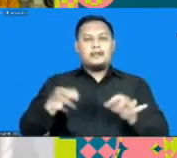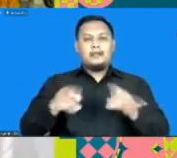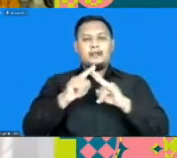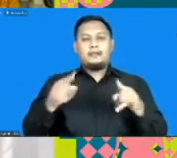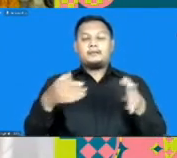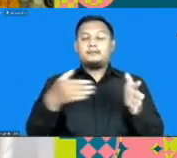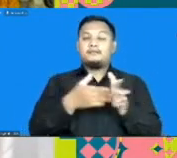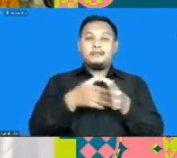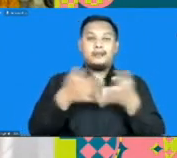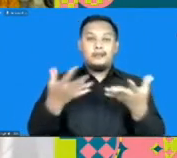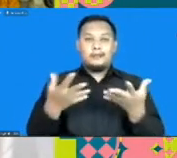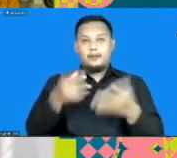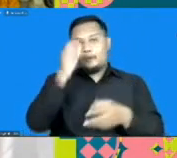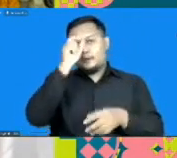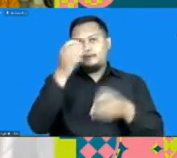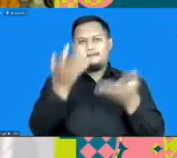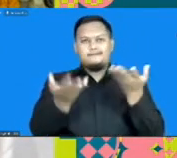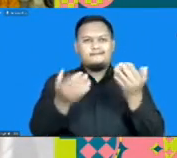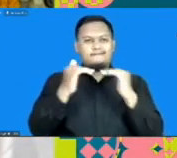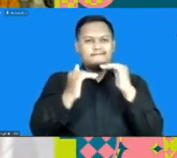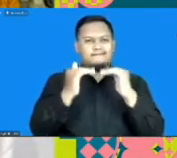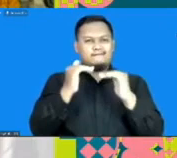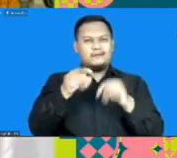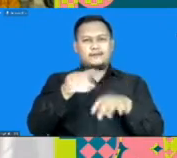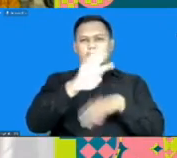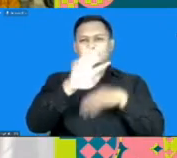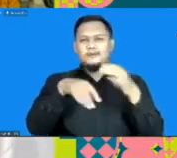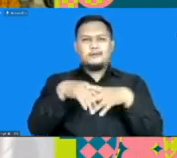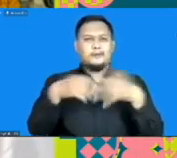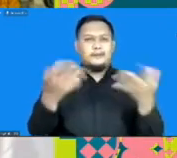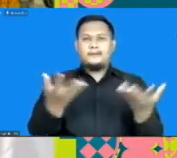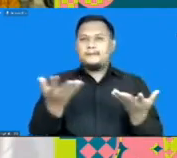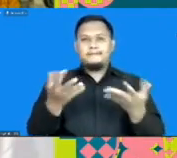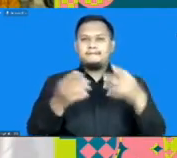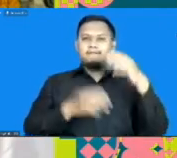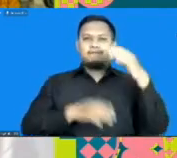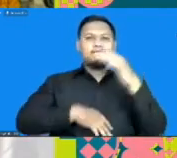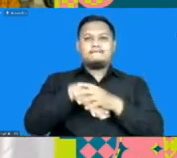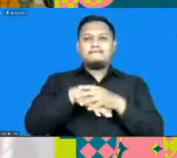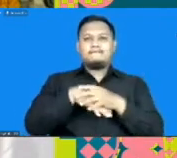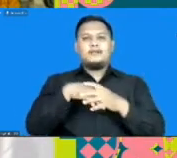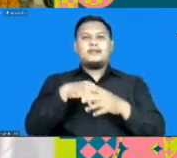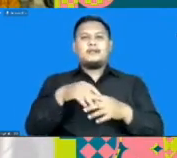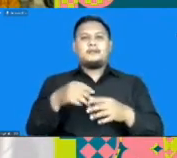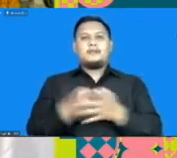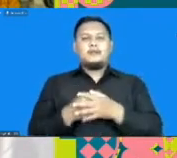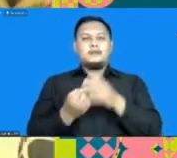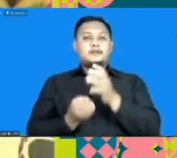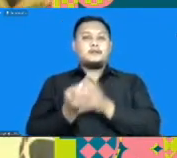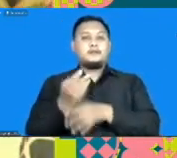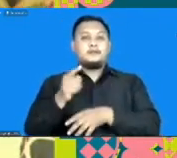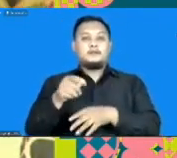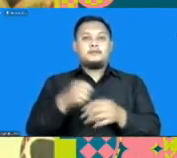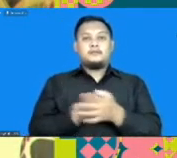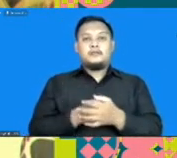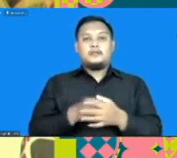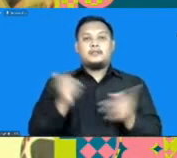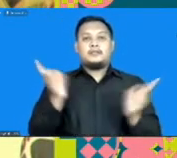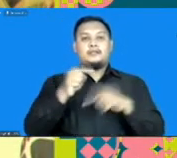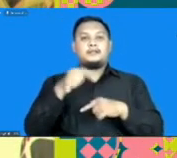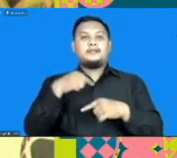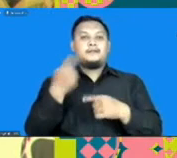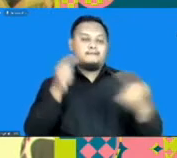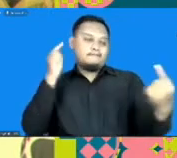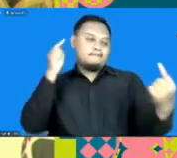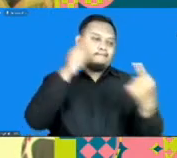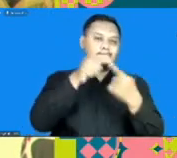How to maximize or optimize resources. So how actually we achieve the long-term vision? Well, we're actually managing